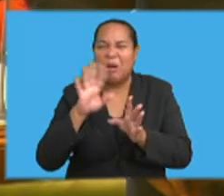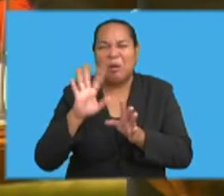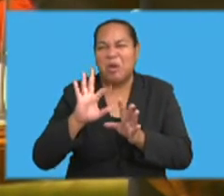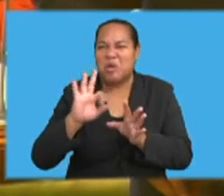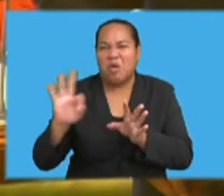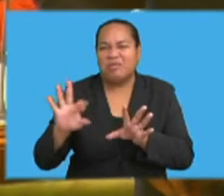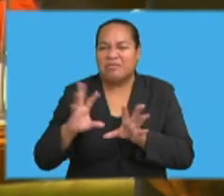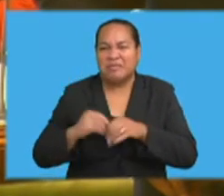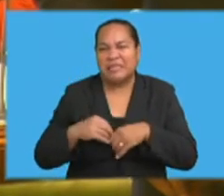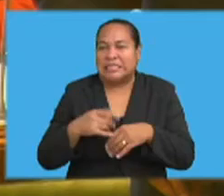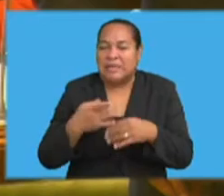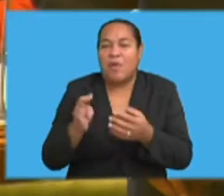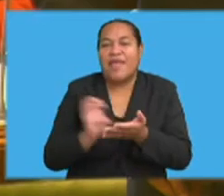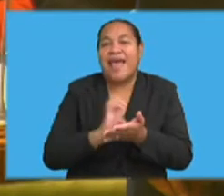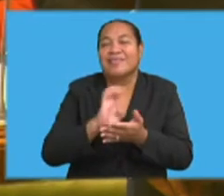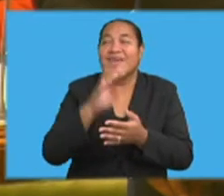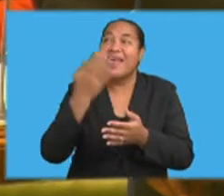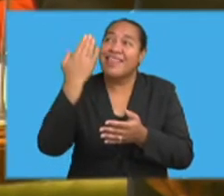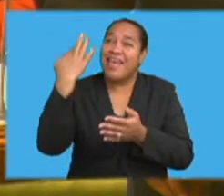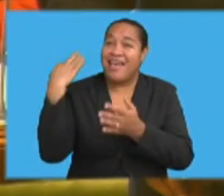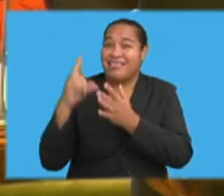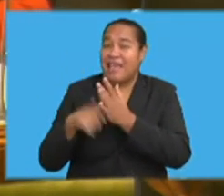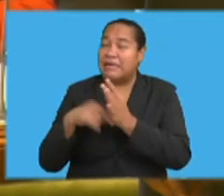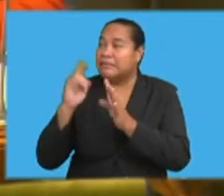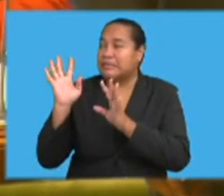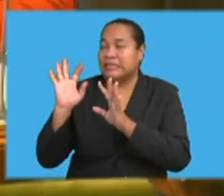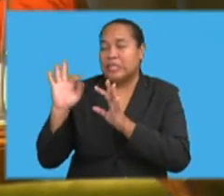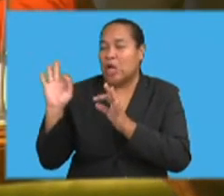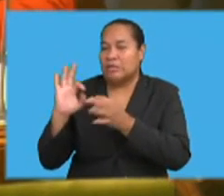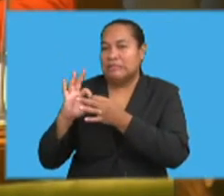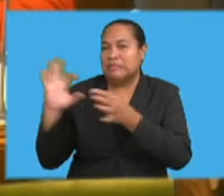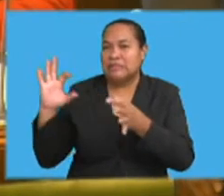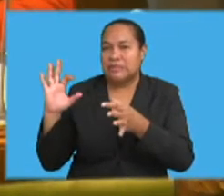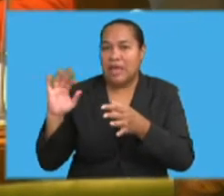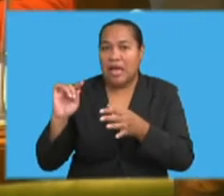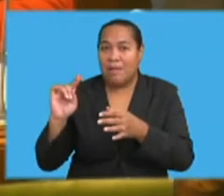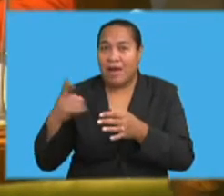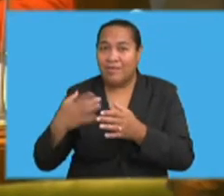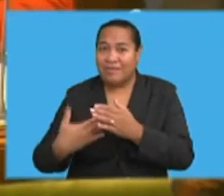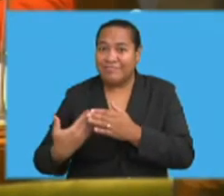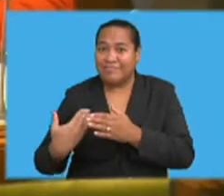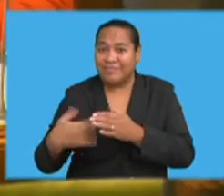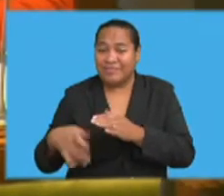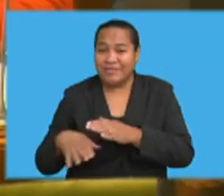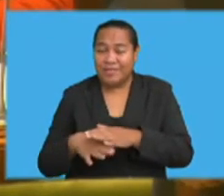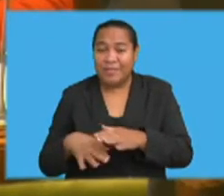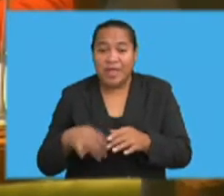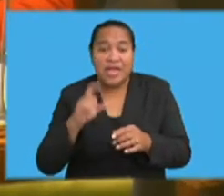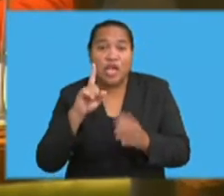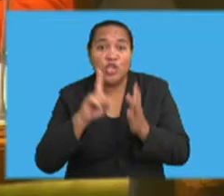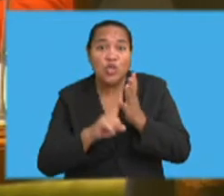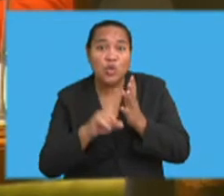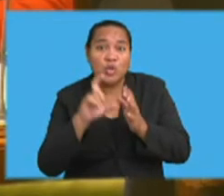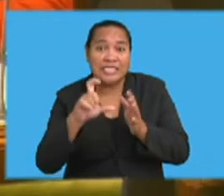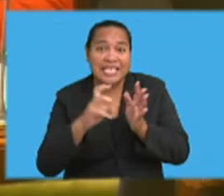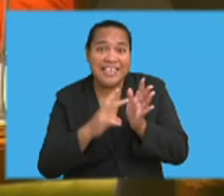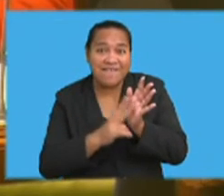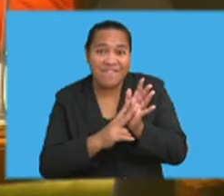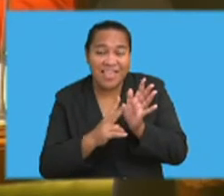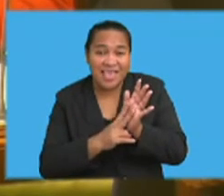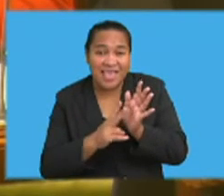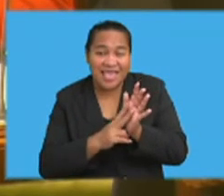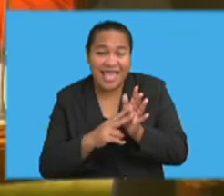the economic situation at the time. Madam Speaker, in its simplest form, the UCV method of